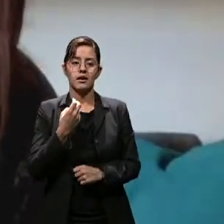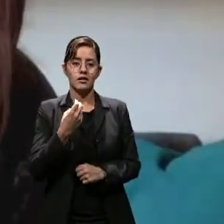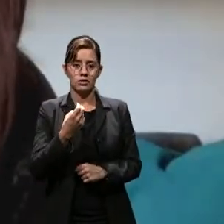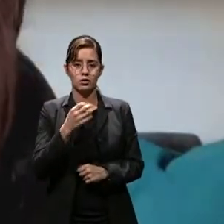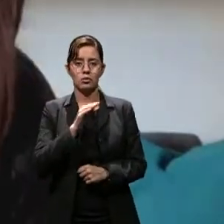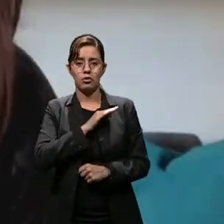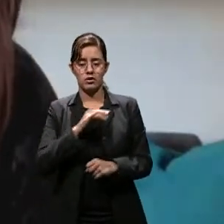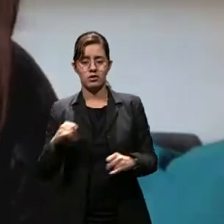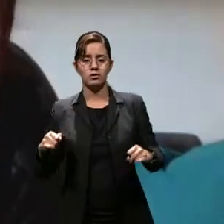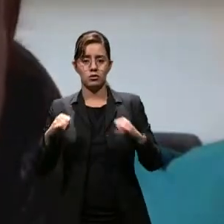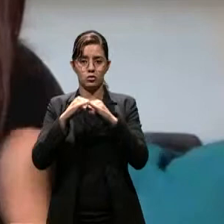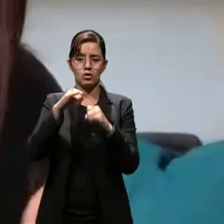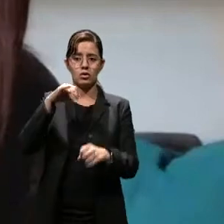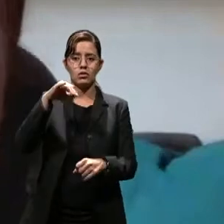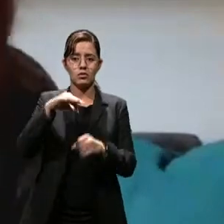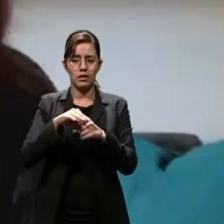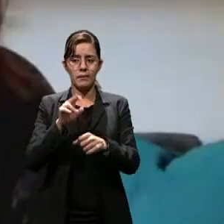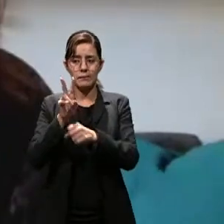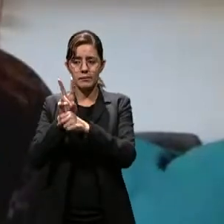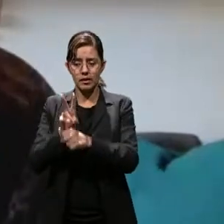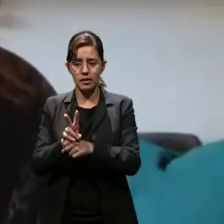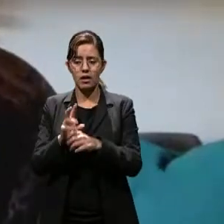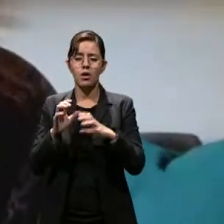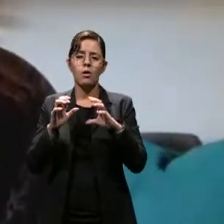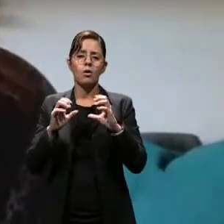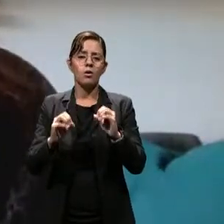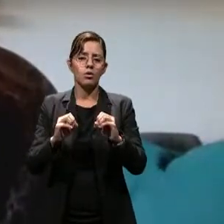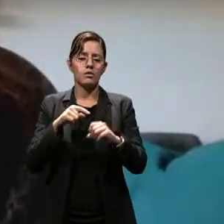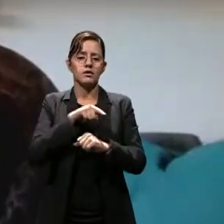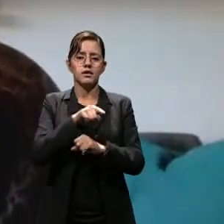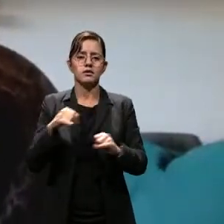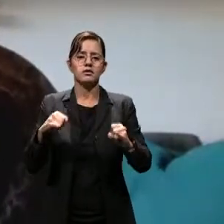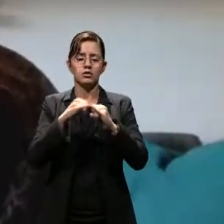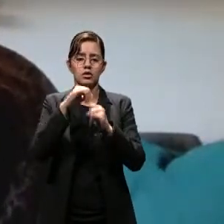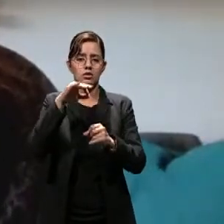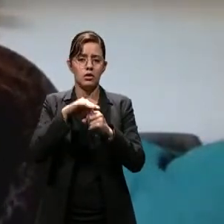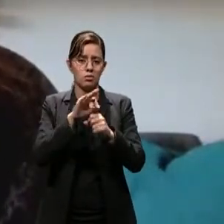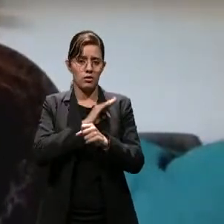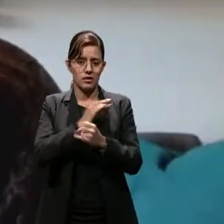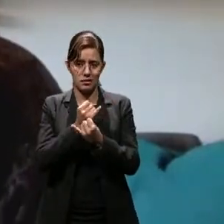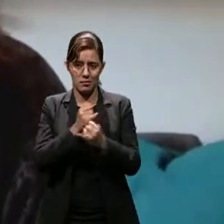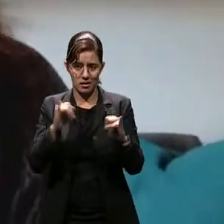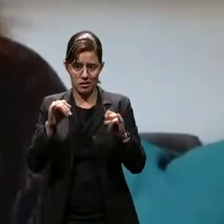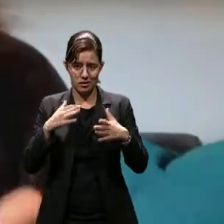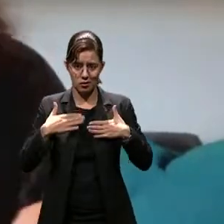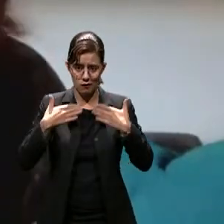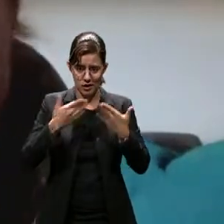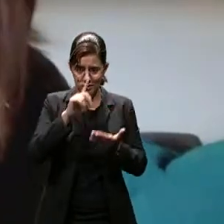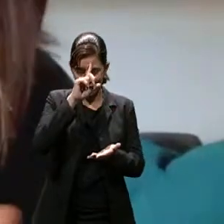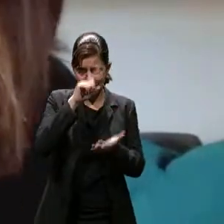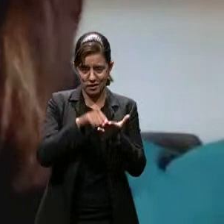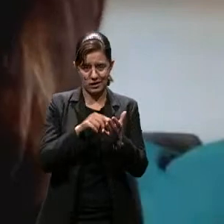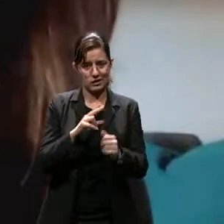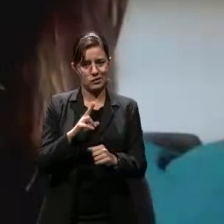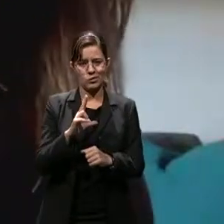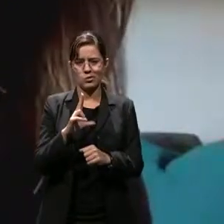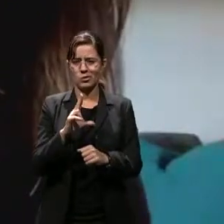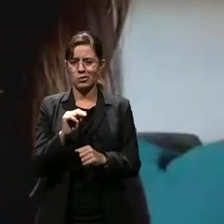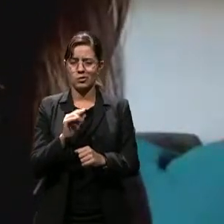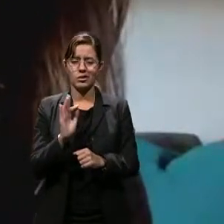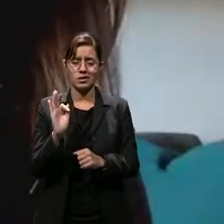the institutional independence, the institutional credibility, and mainly the